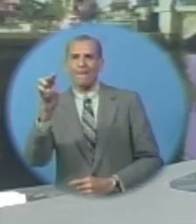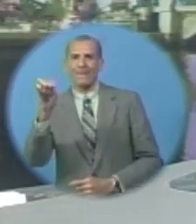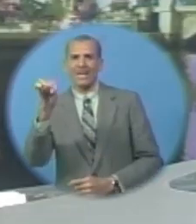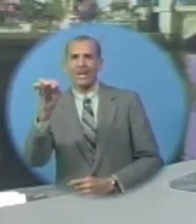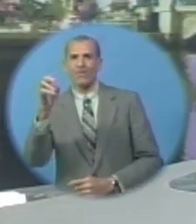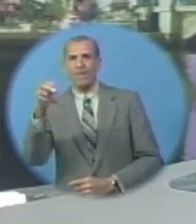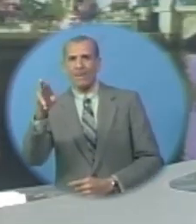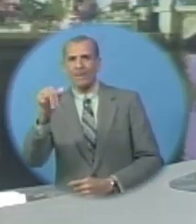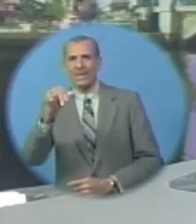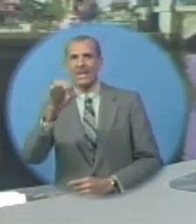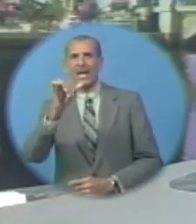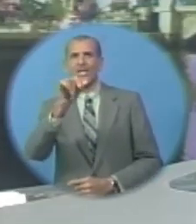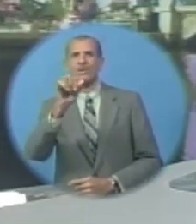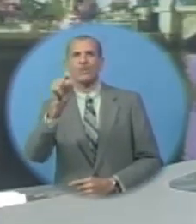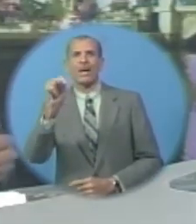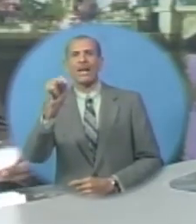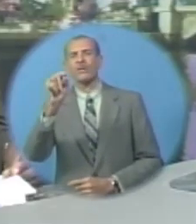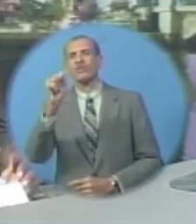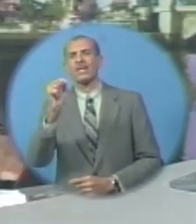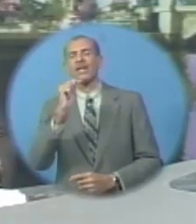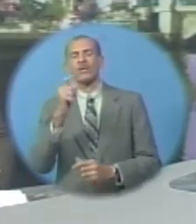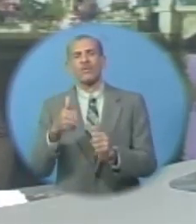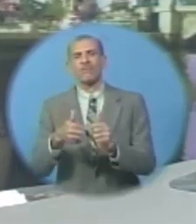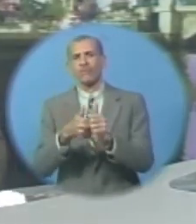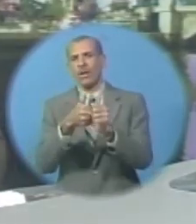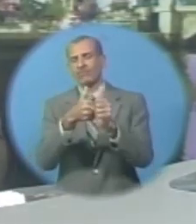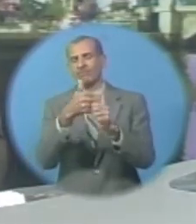with Suriname and Trinidad to follow shortly.